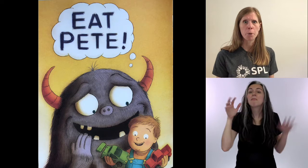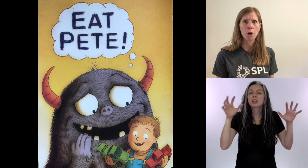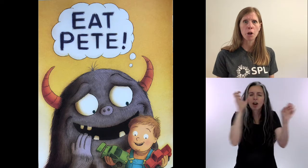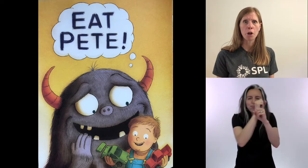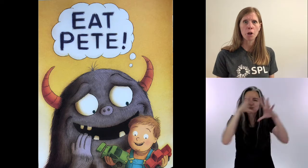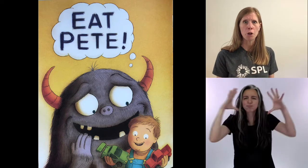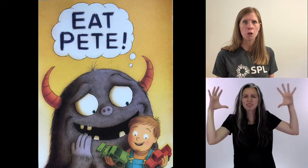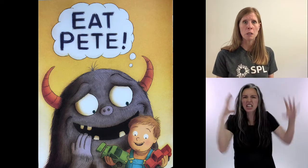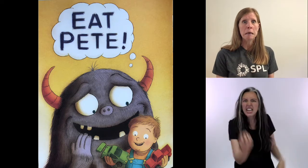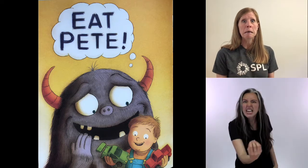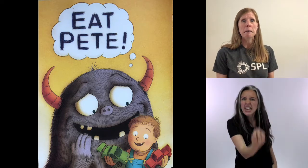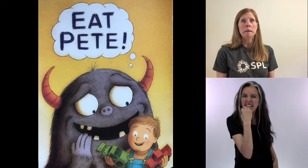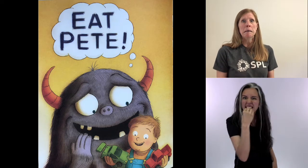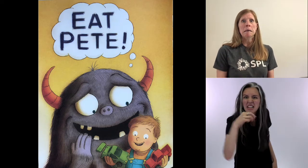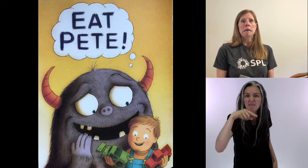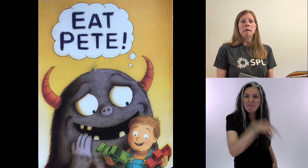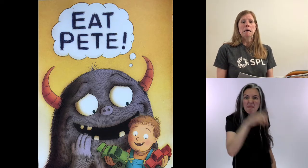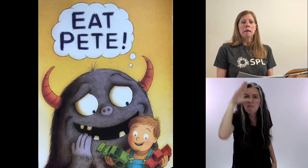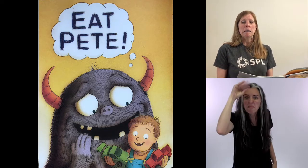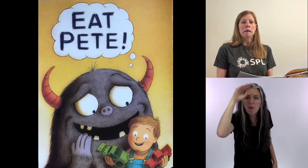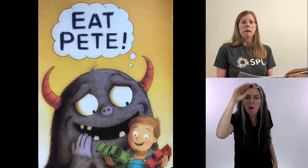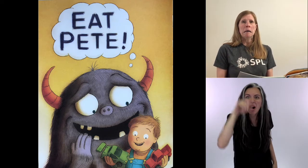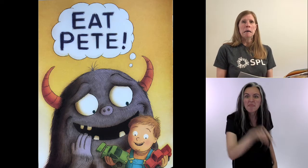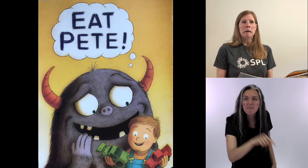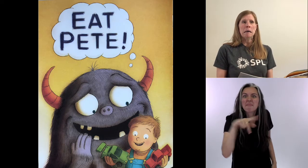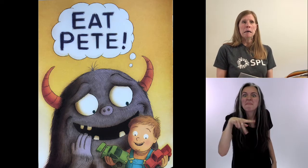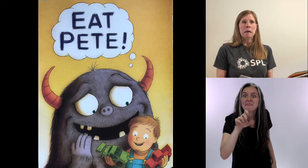Eat Pete!